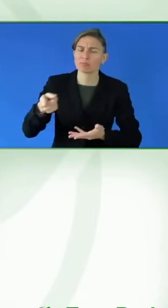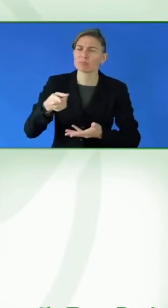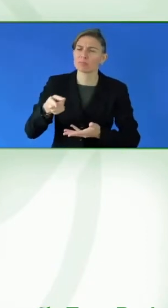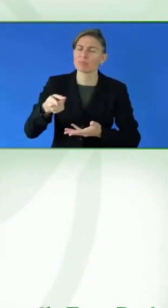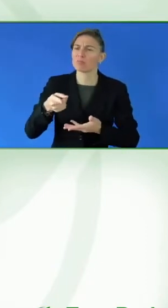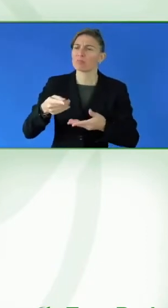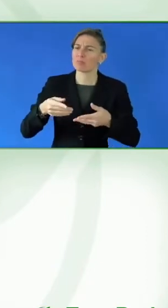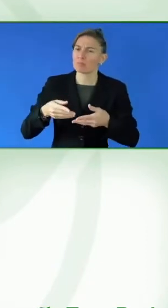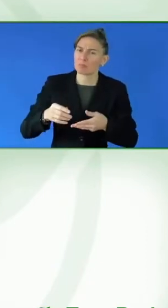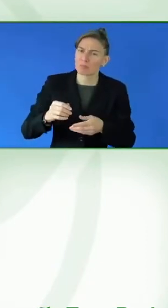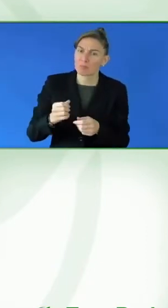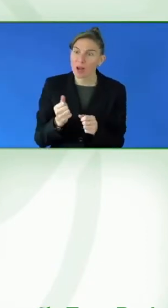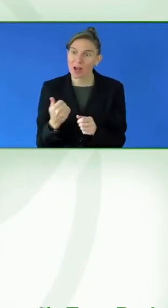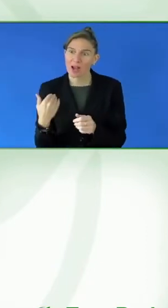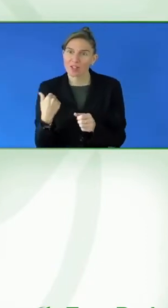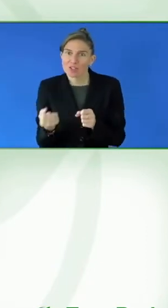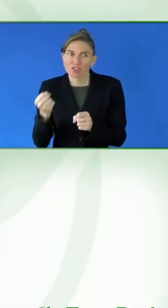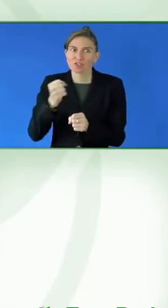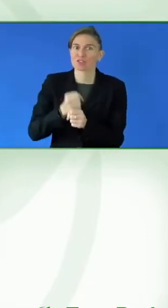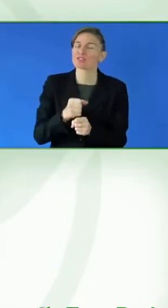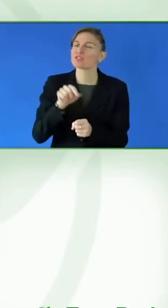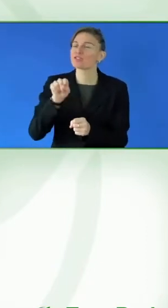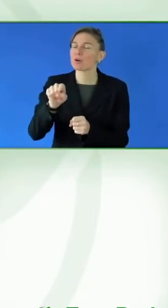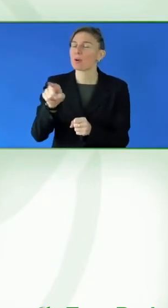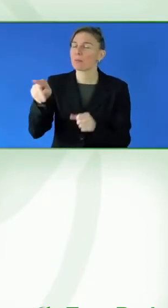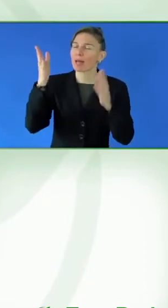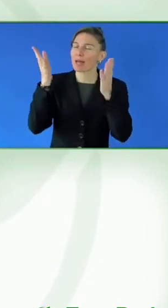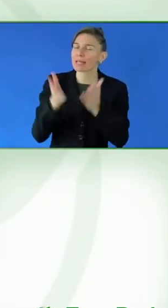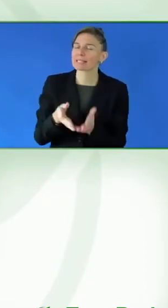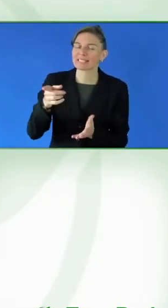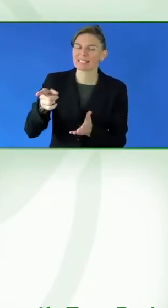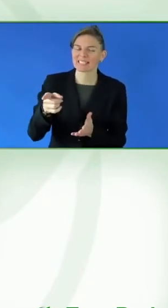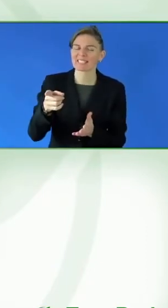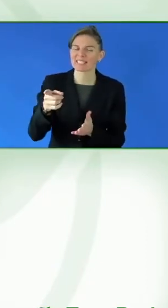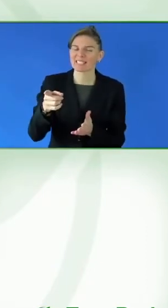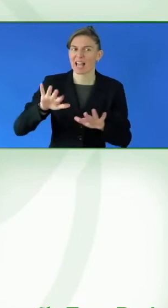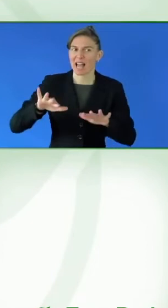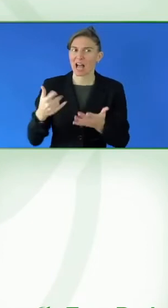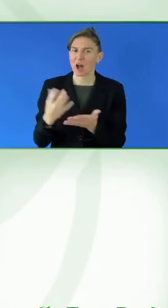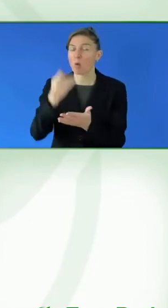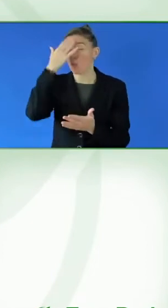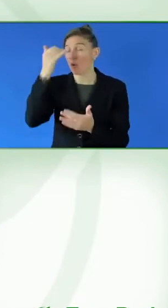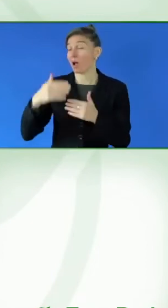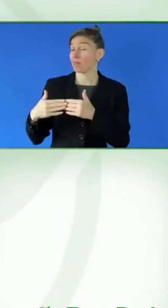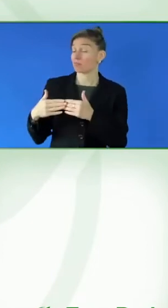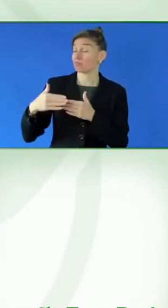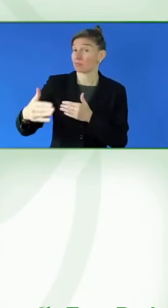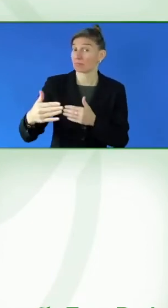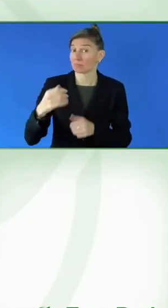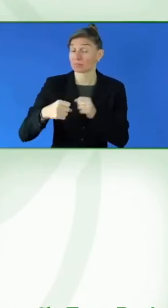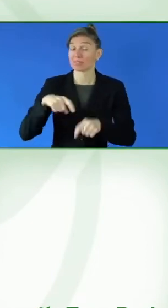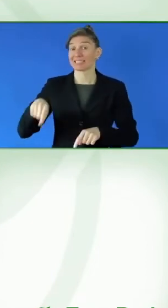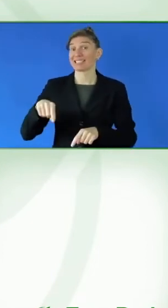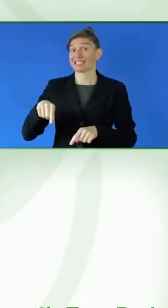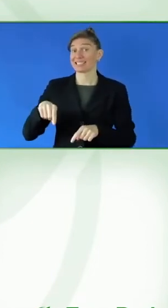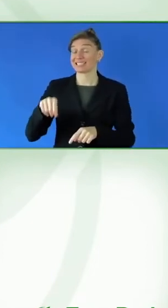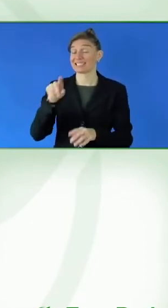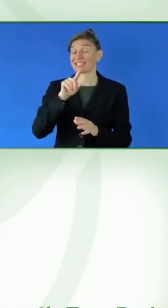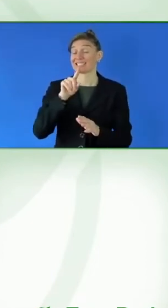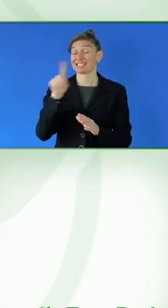Project, just to give you a bit of a background, over the next couple of years, it's the Zero Project's personal interest to have a big